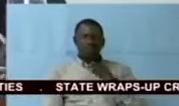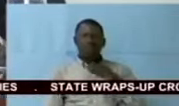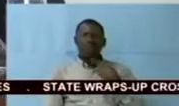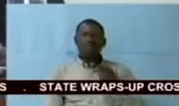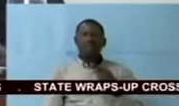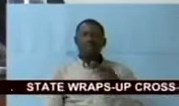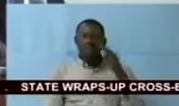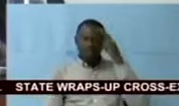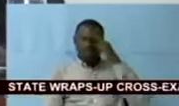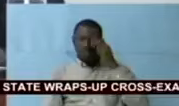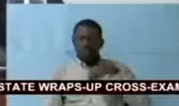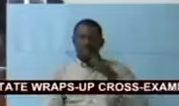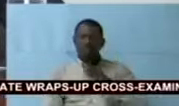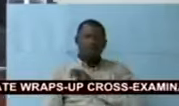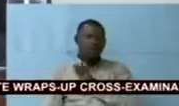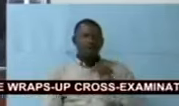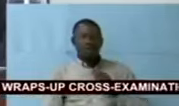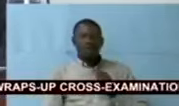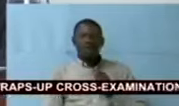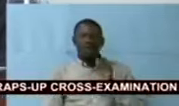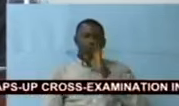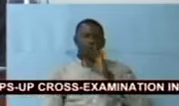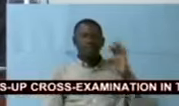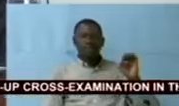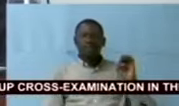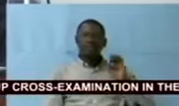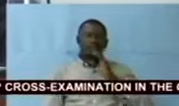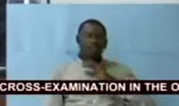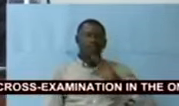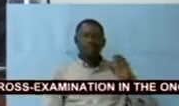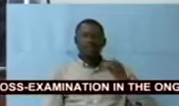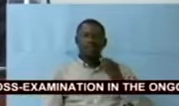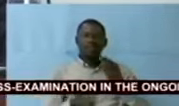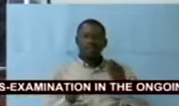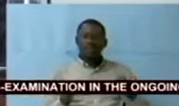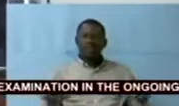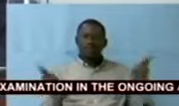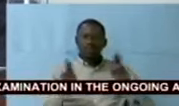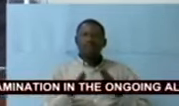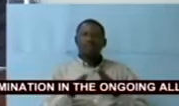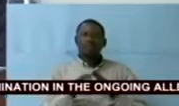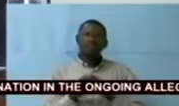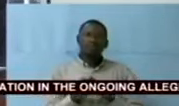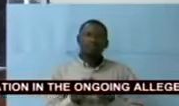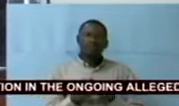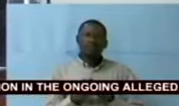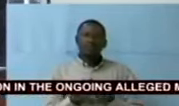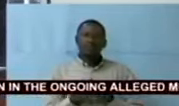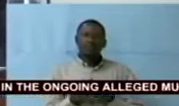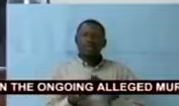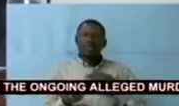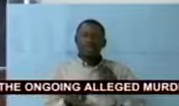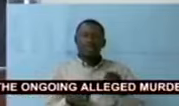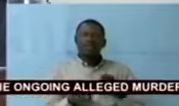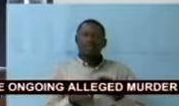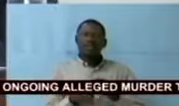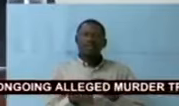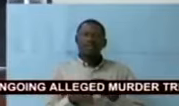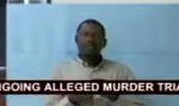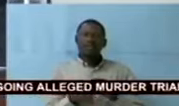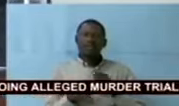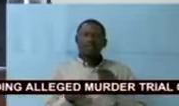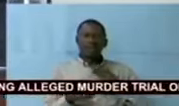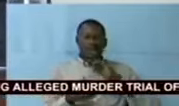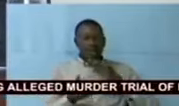ngai nyinin karo nyinin ka wala muinte dalilo me ba wala mpurna yamaro nyimbe mendila nyala bawni. Aren't interlocutory appeals given